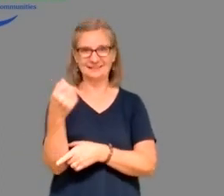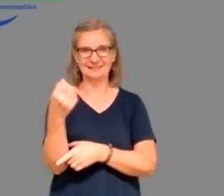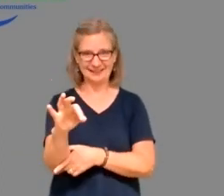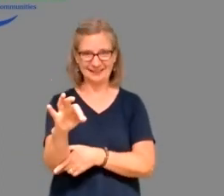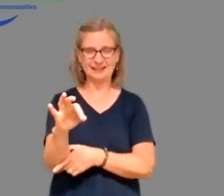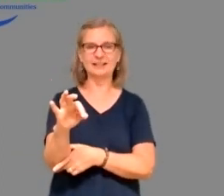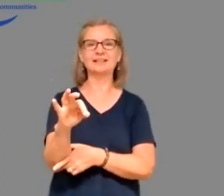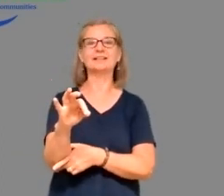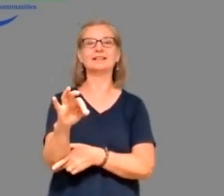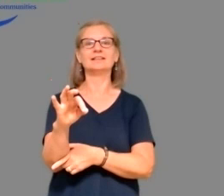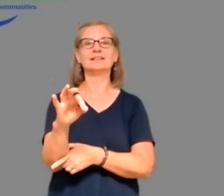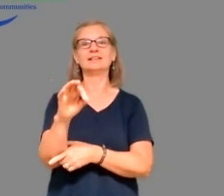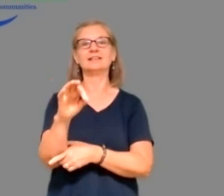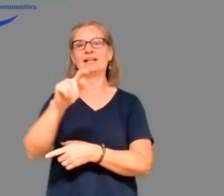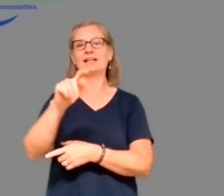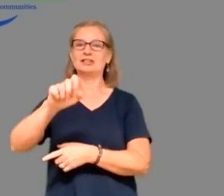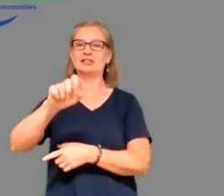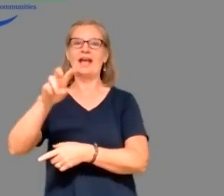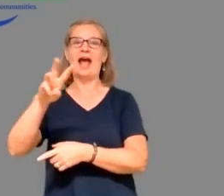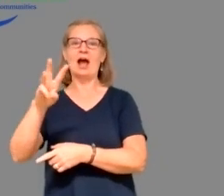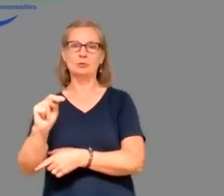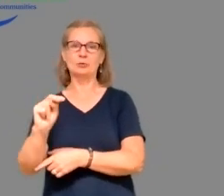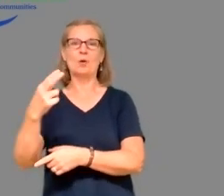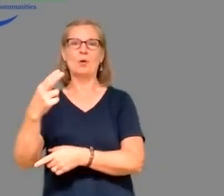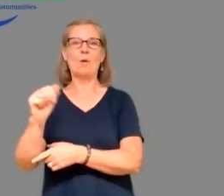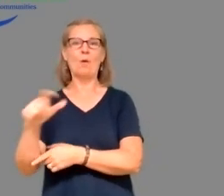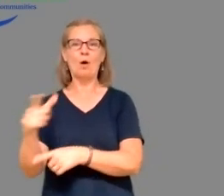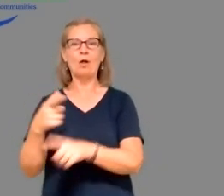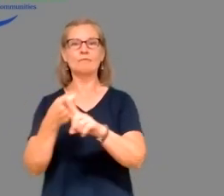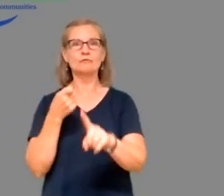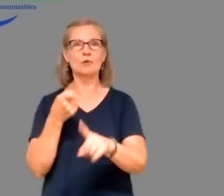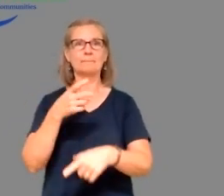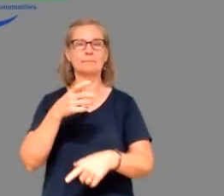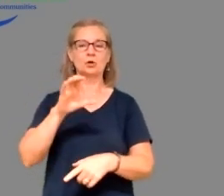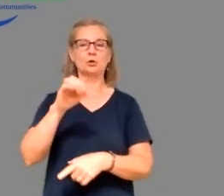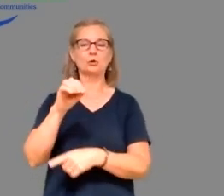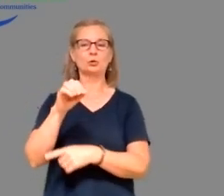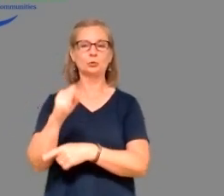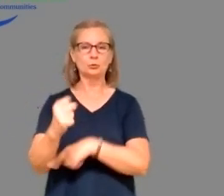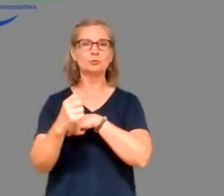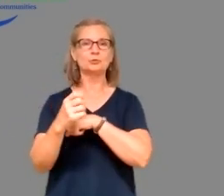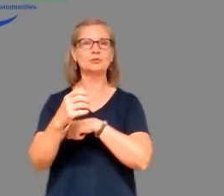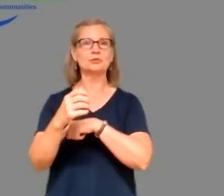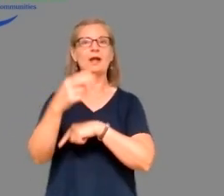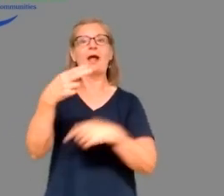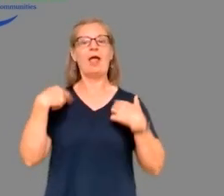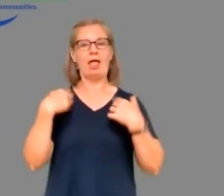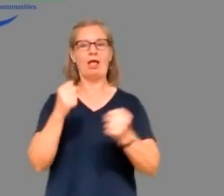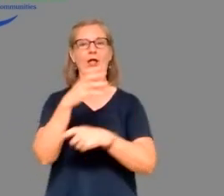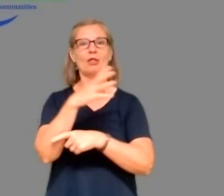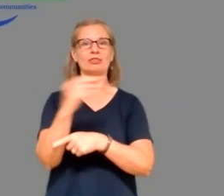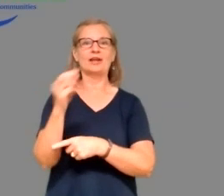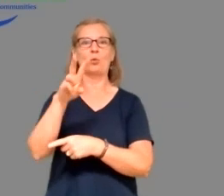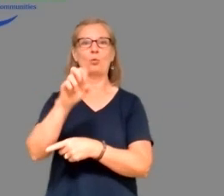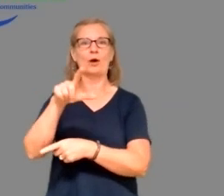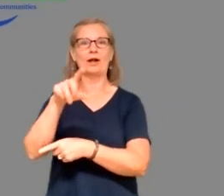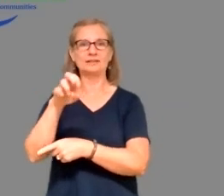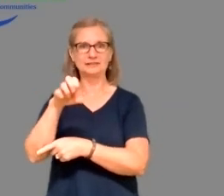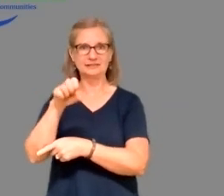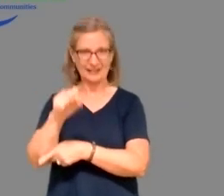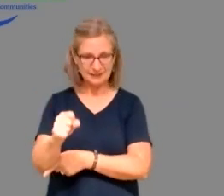Today, it is myself, Eric Gleason, as always, with the epidemiological